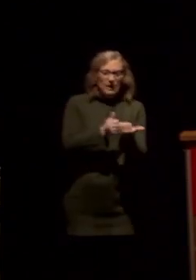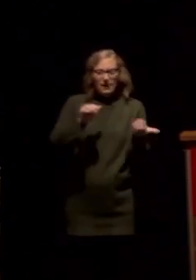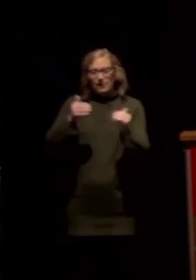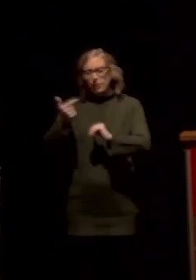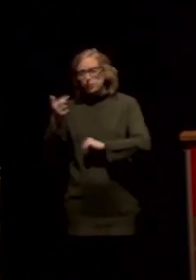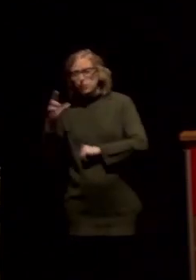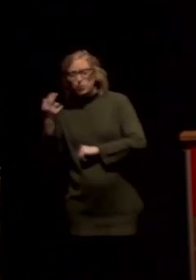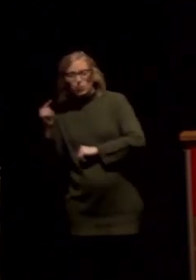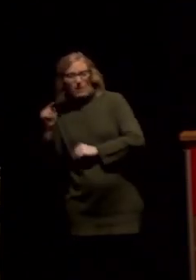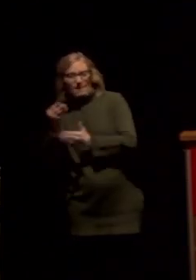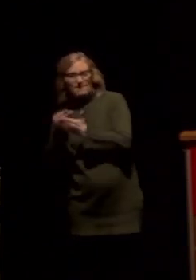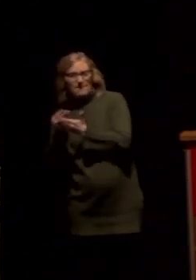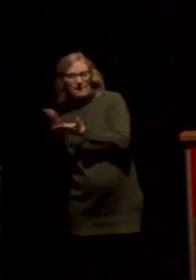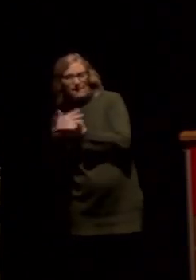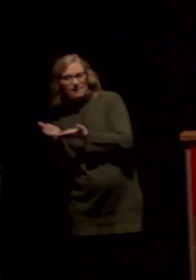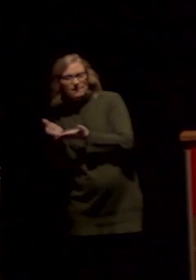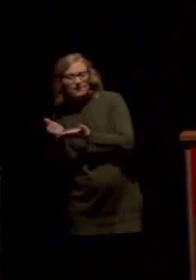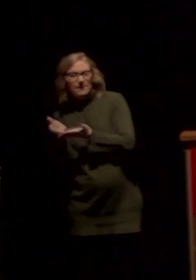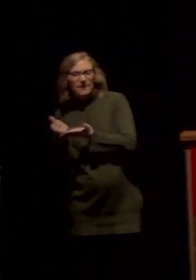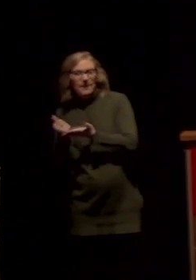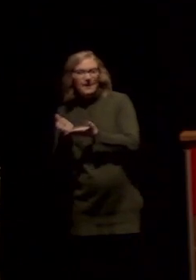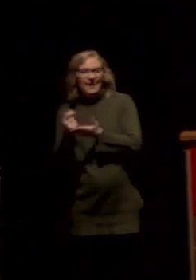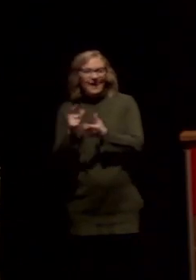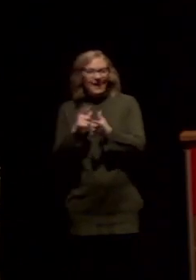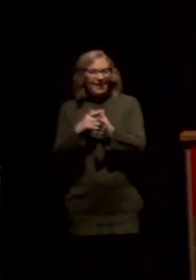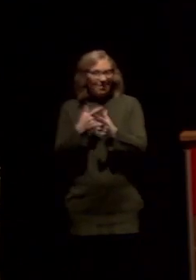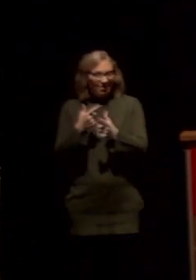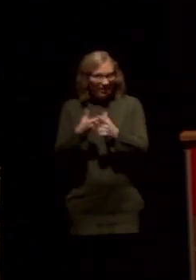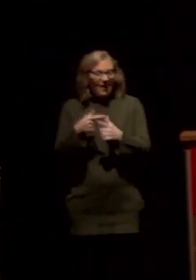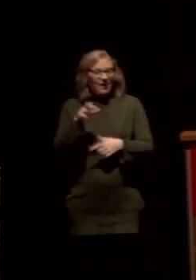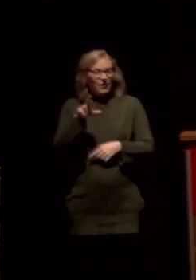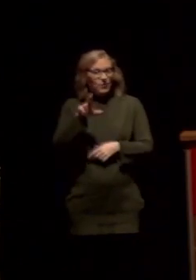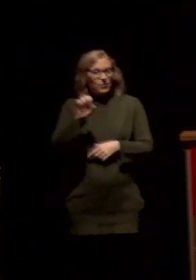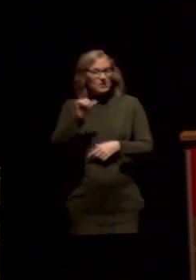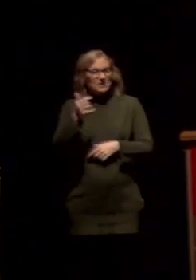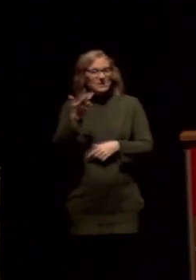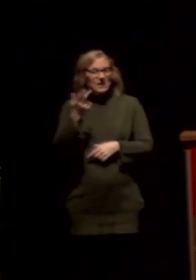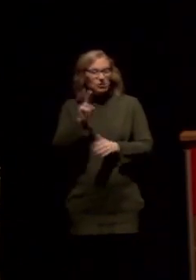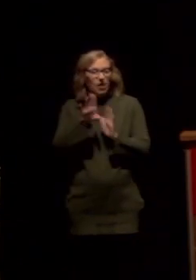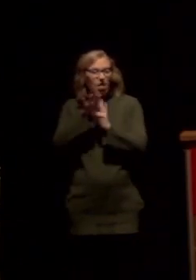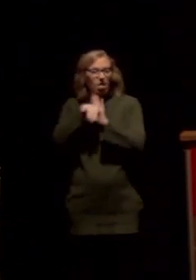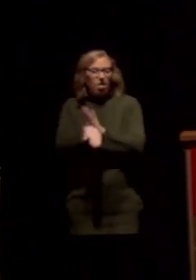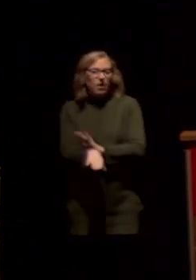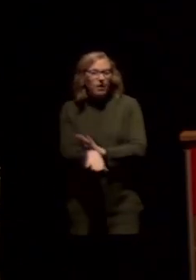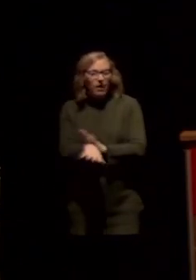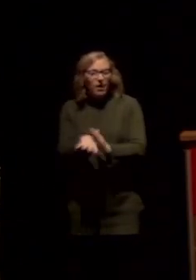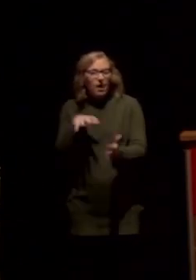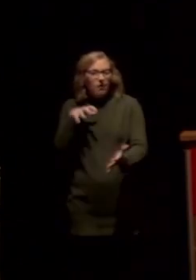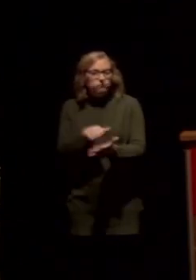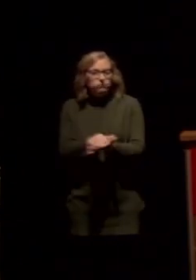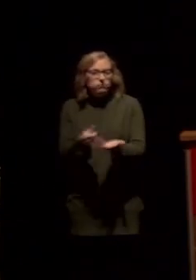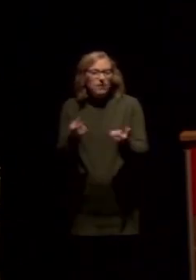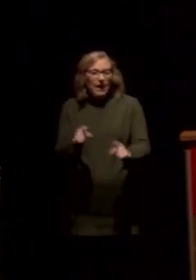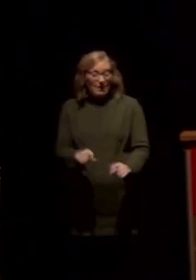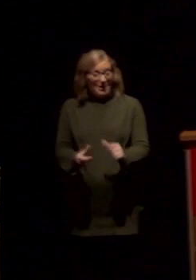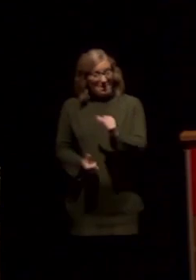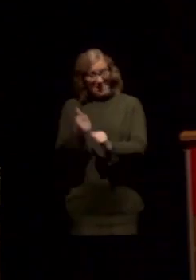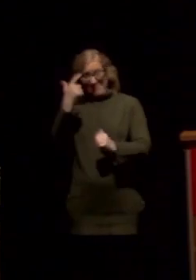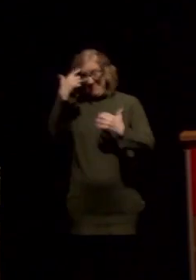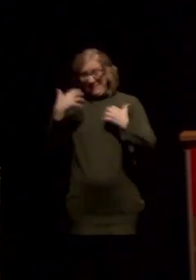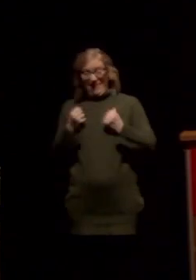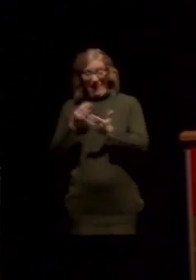And after we moved that, we hit the recession, and most of the grant funding for mental health was cut substantially across the country.